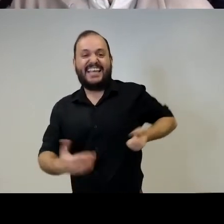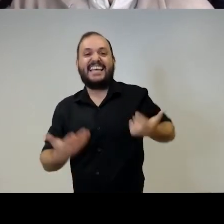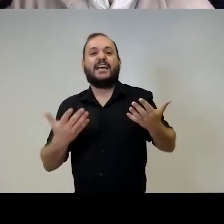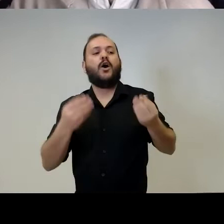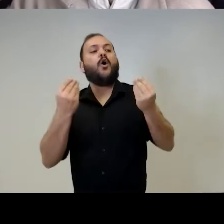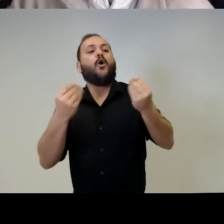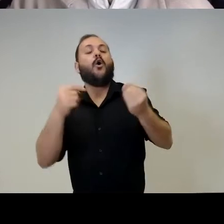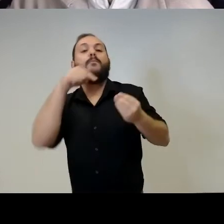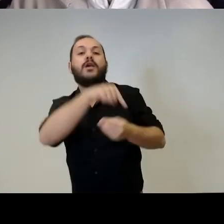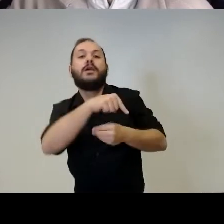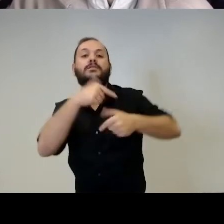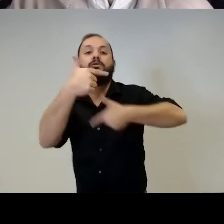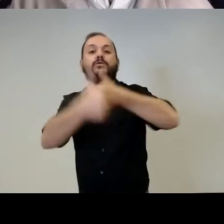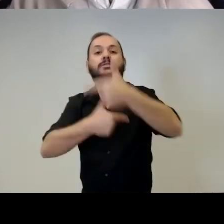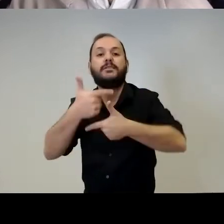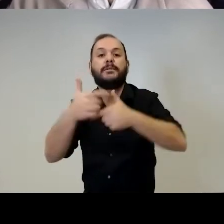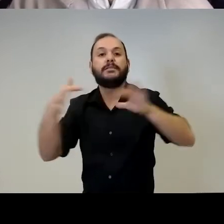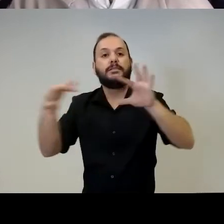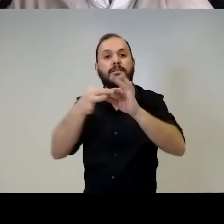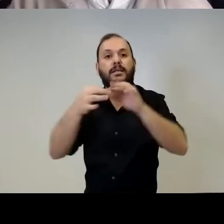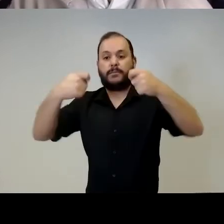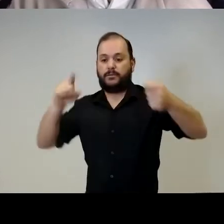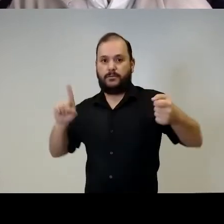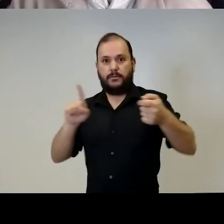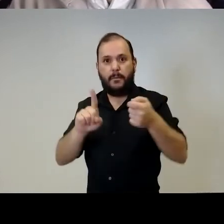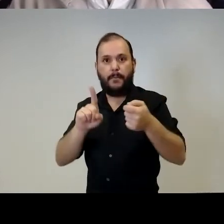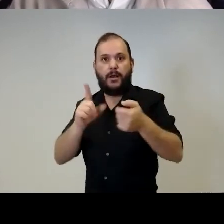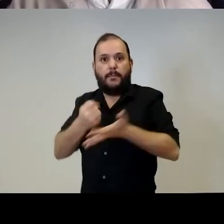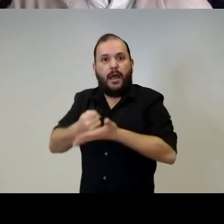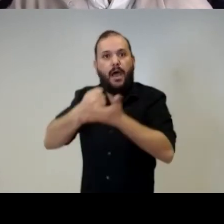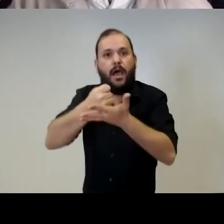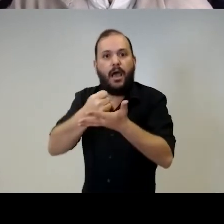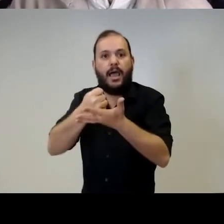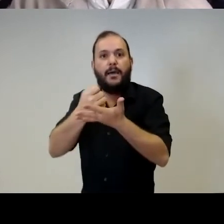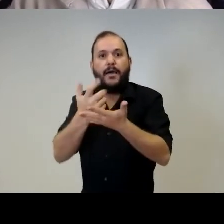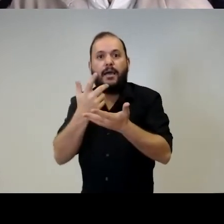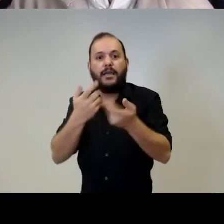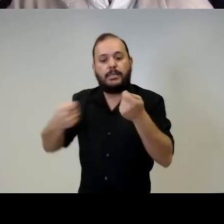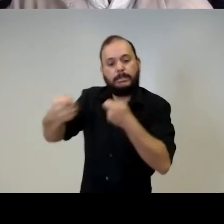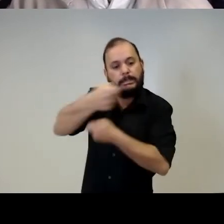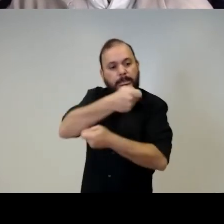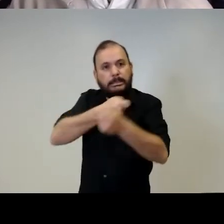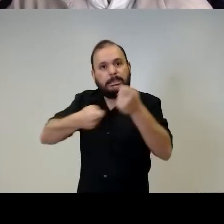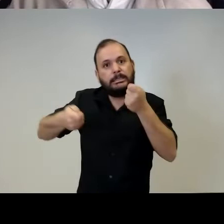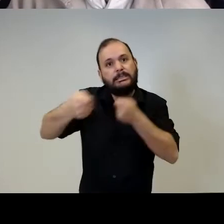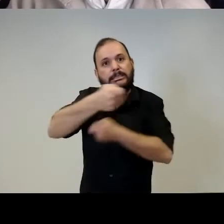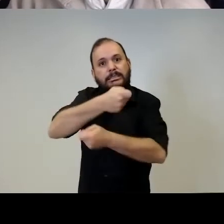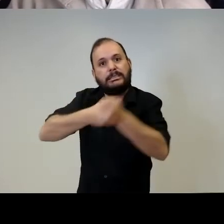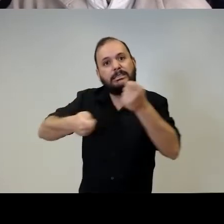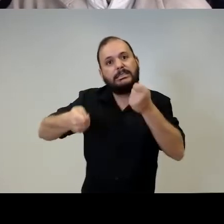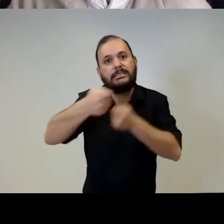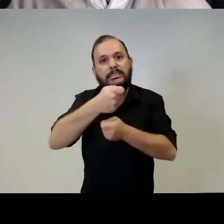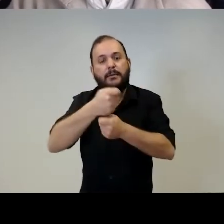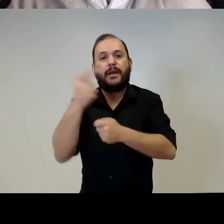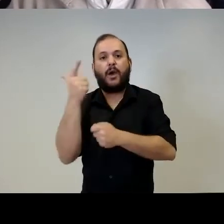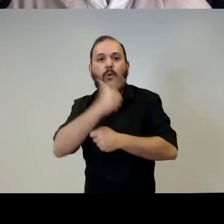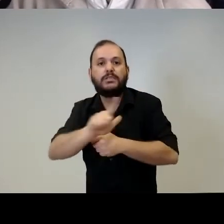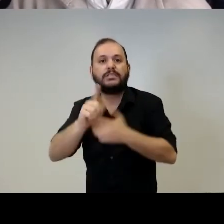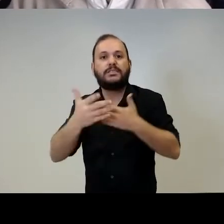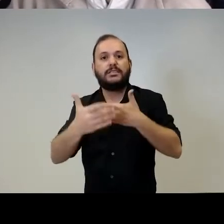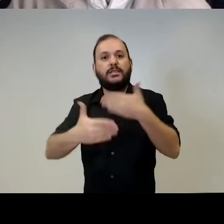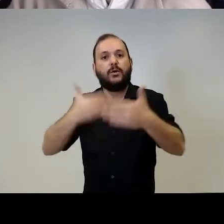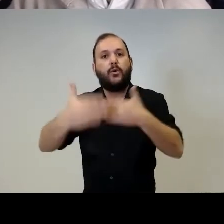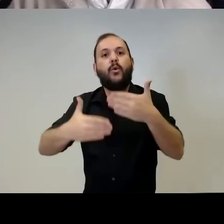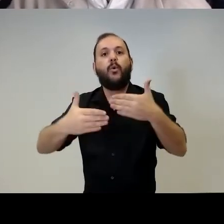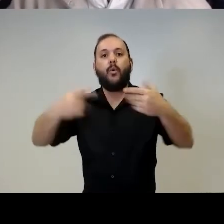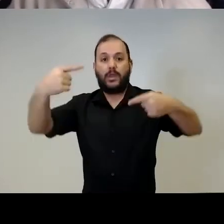and the heads of state, ministers, etc., were glad that they intervened in order to mediate a bit